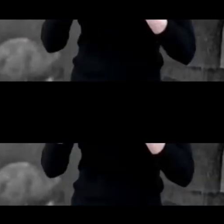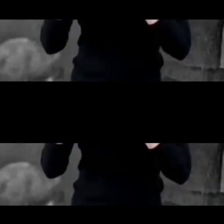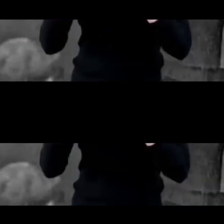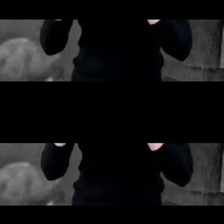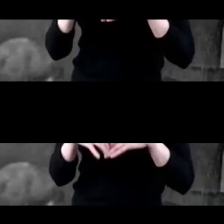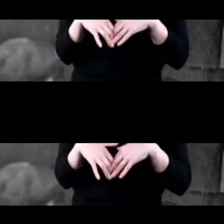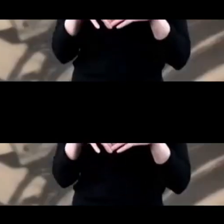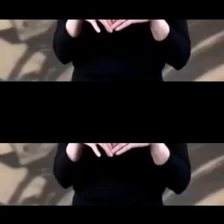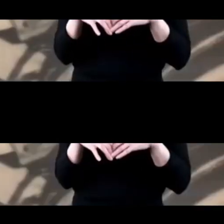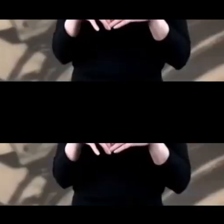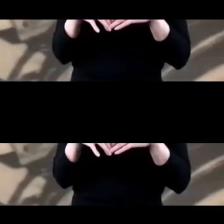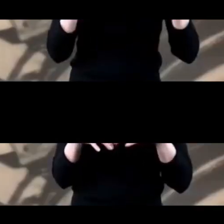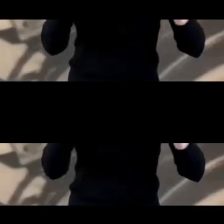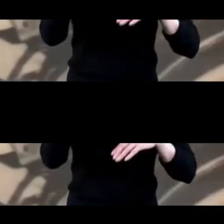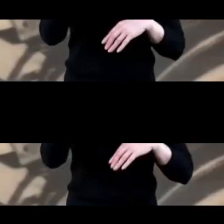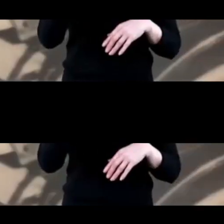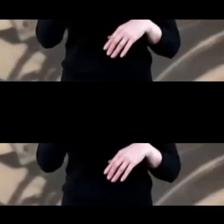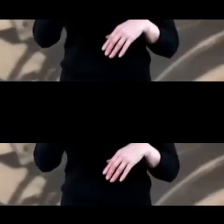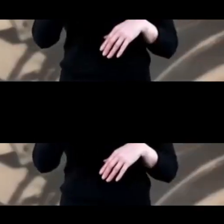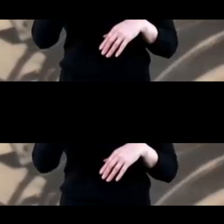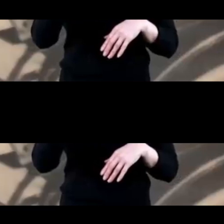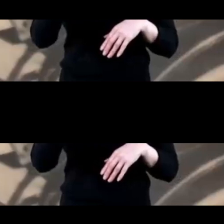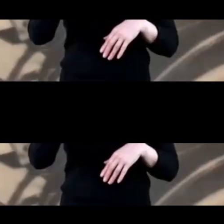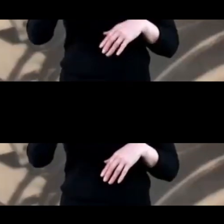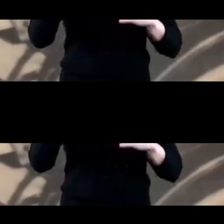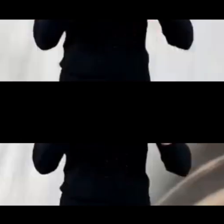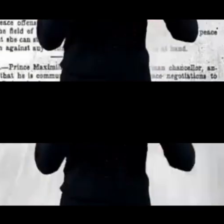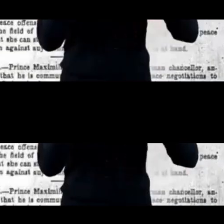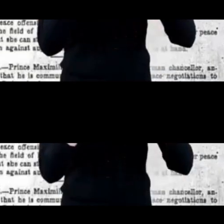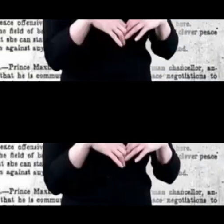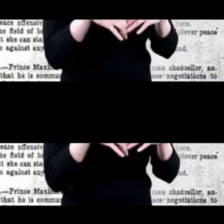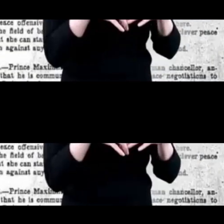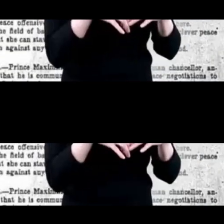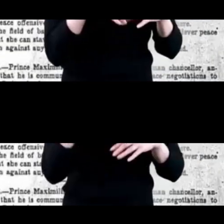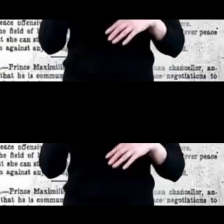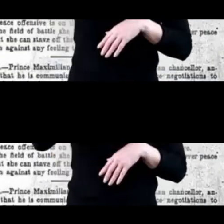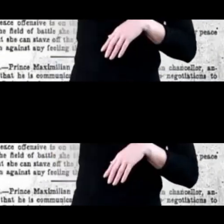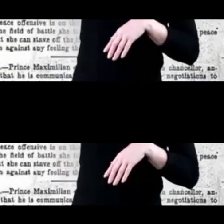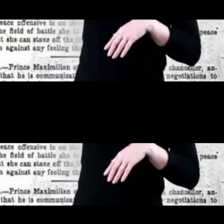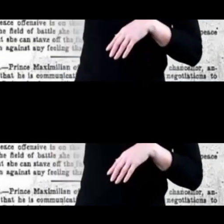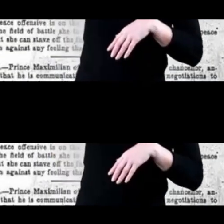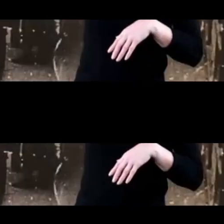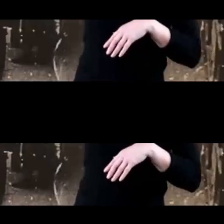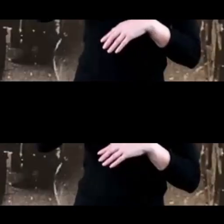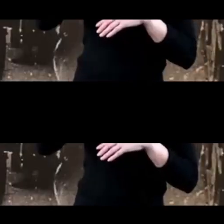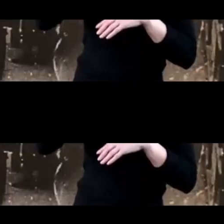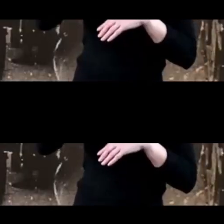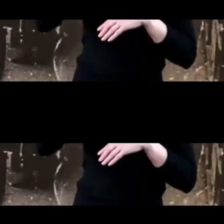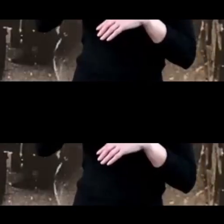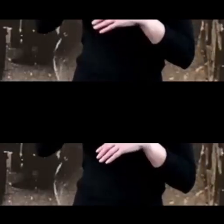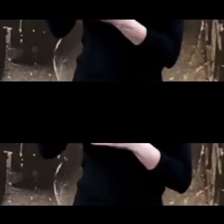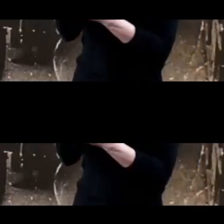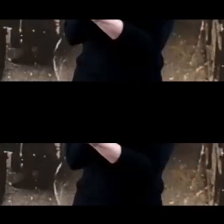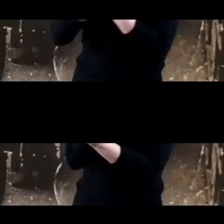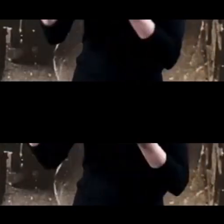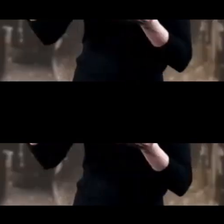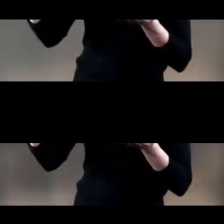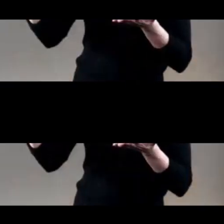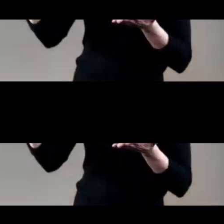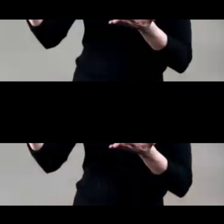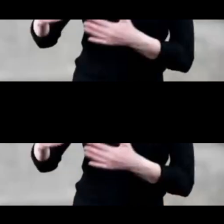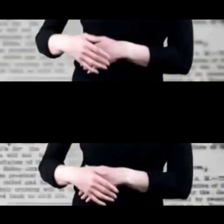collapsed, as well as the fall of the Ottoman Empire, the German Empire, as well as the failure of